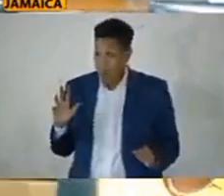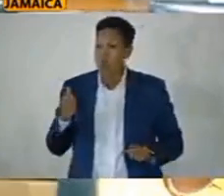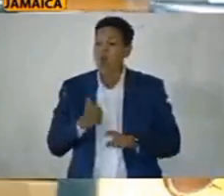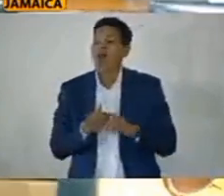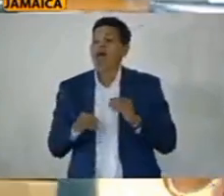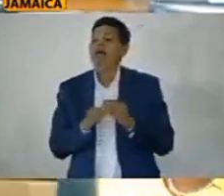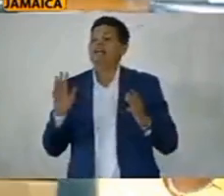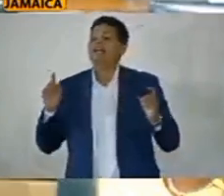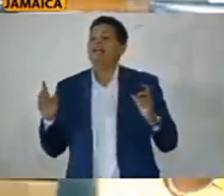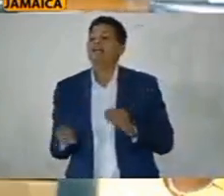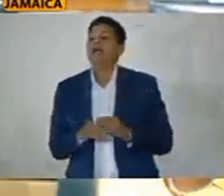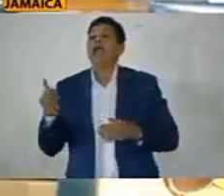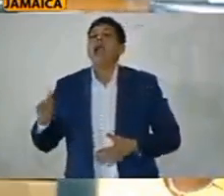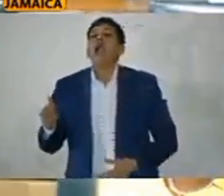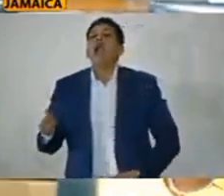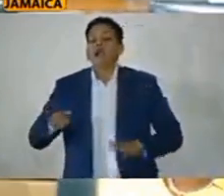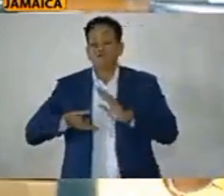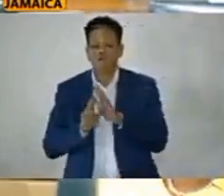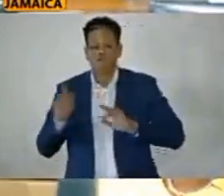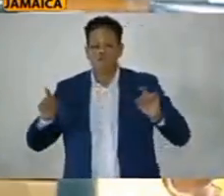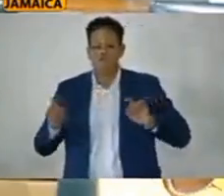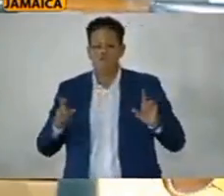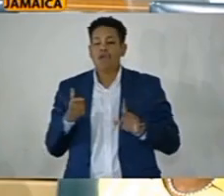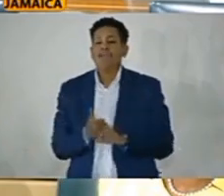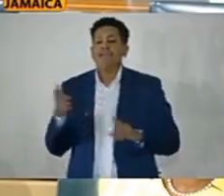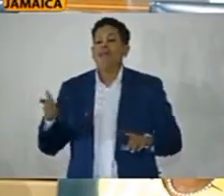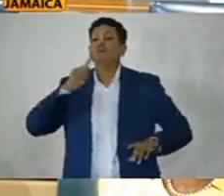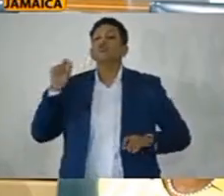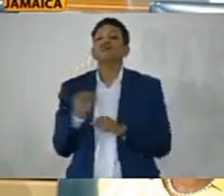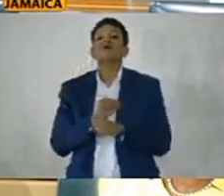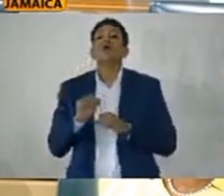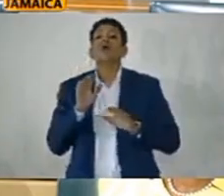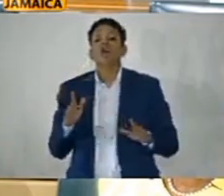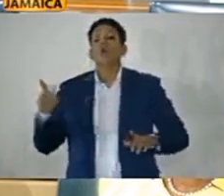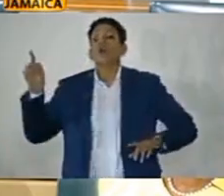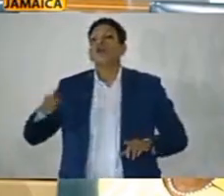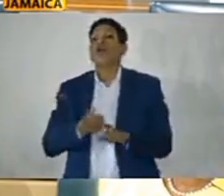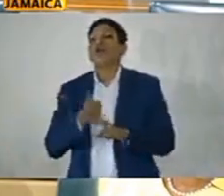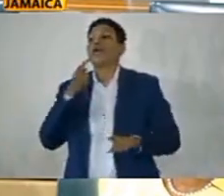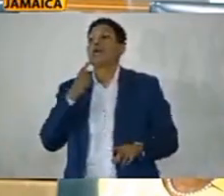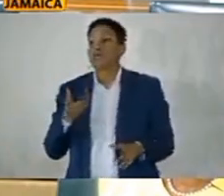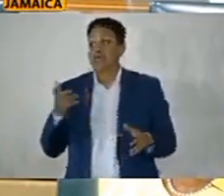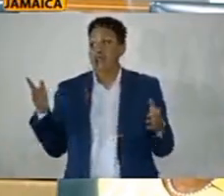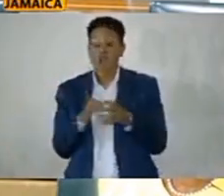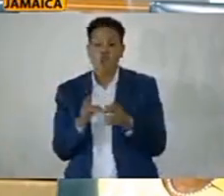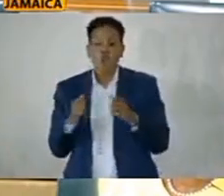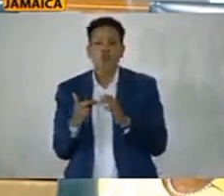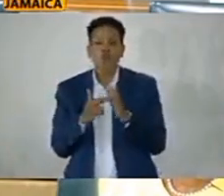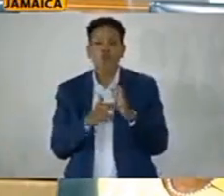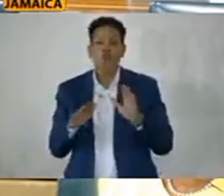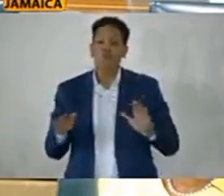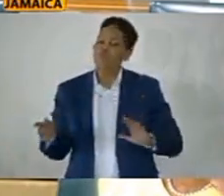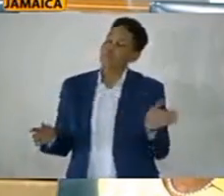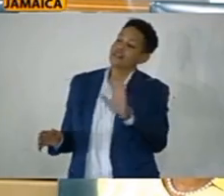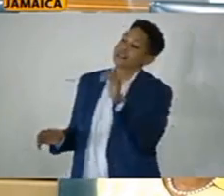to review the questions to ensure that they accord with the standing orders. The